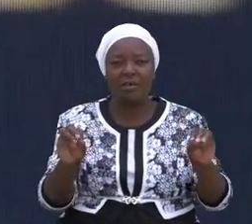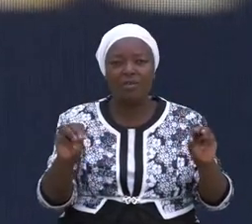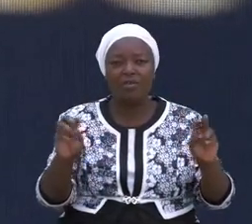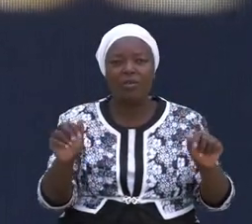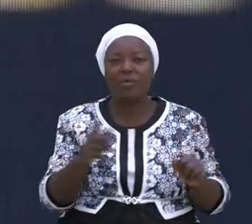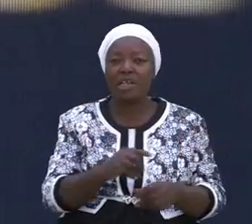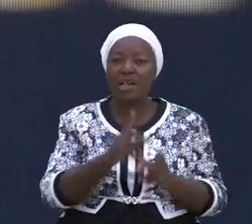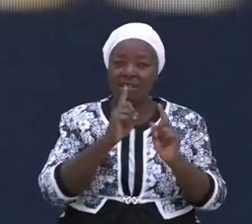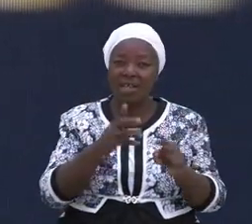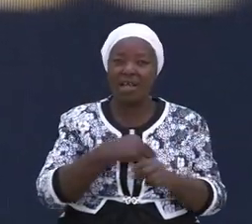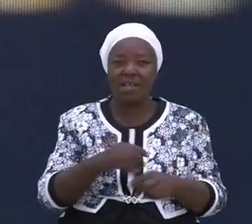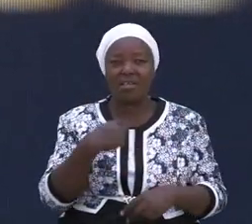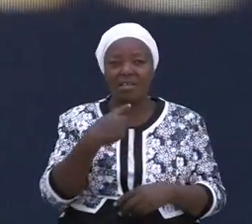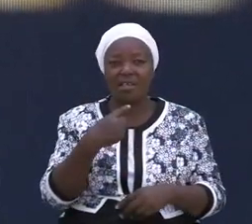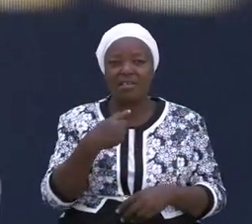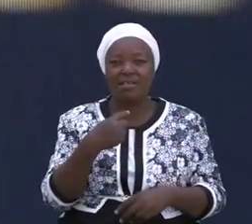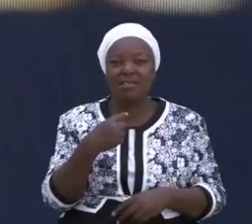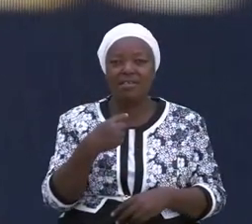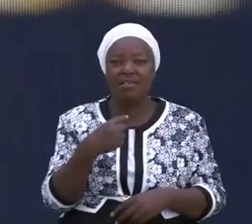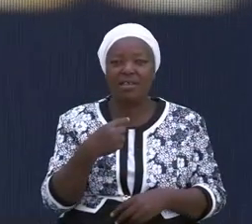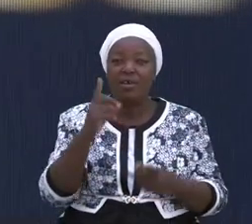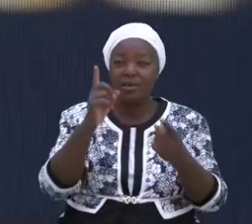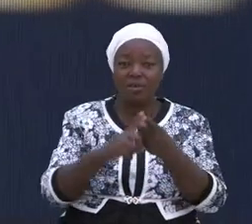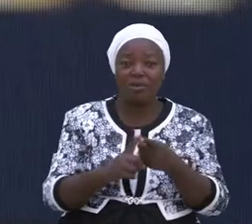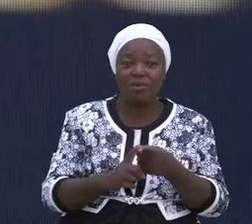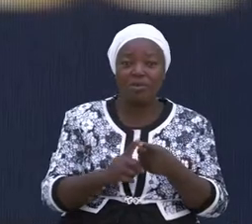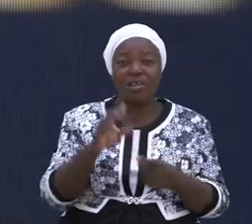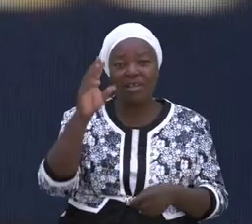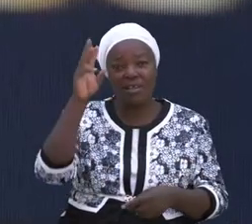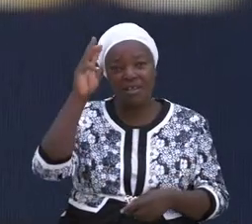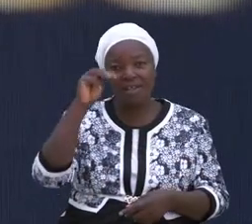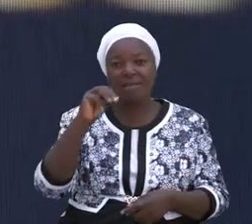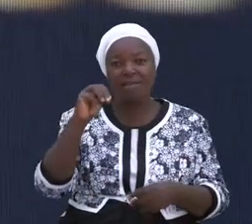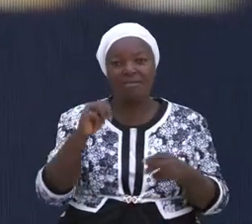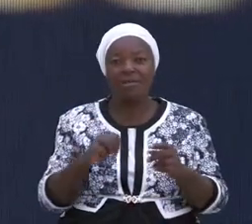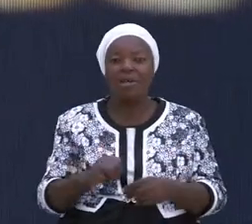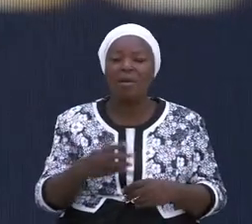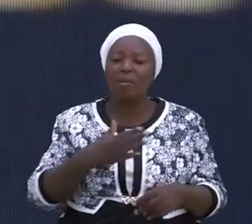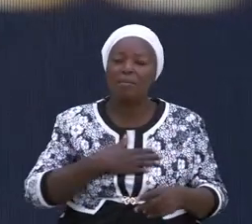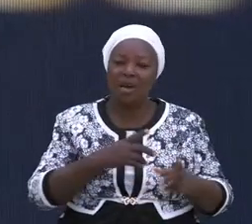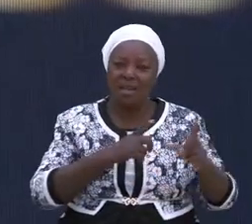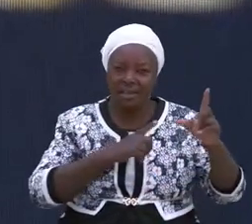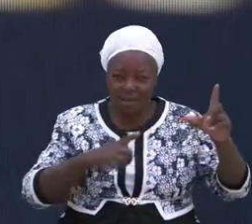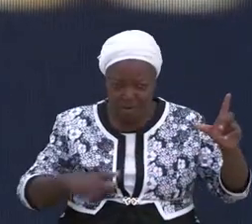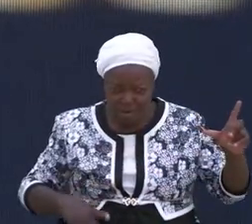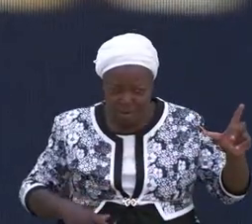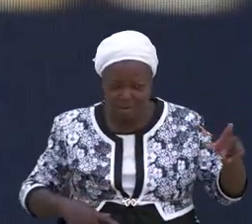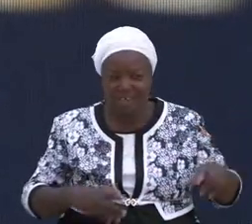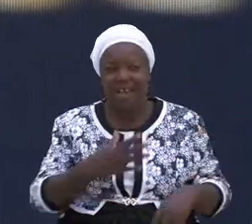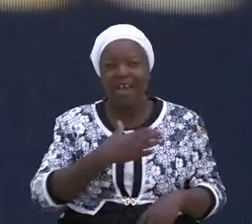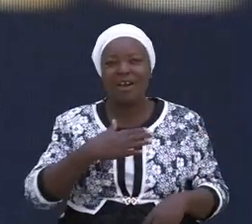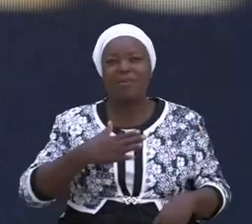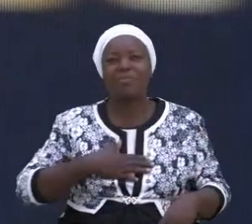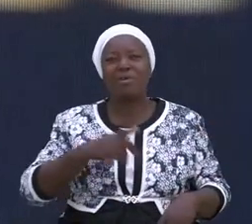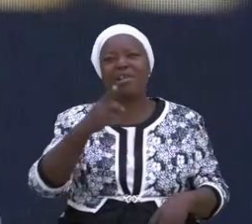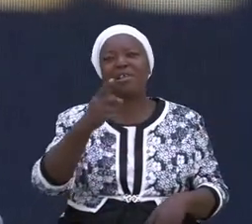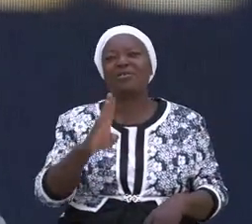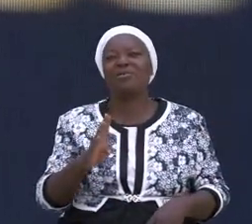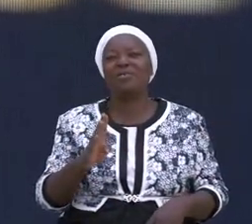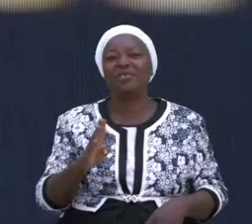said unto him, my Lord and my God. Thomas